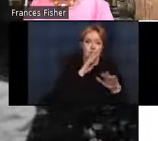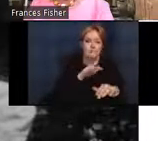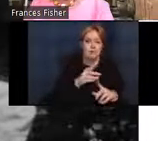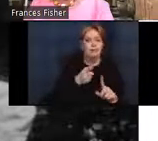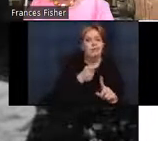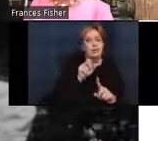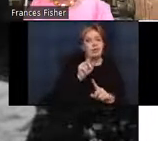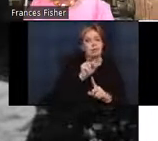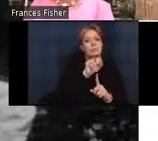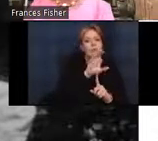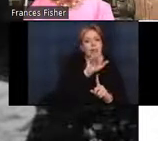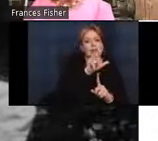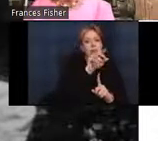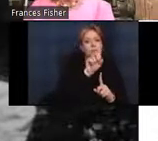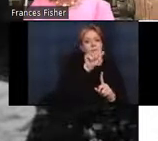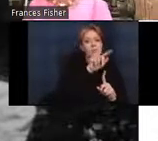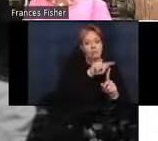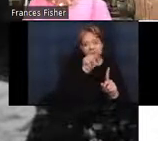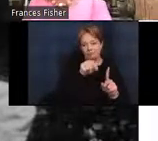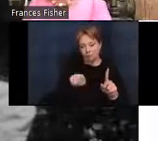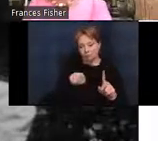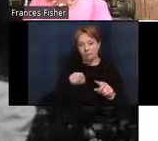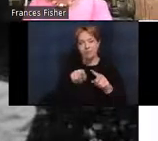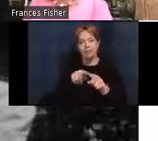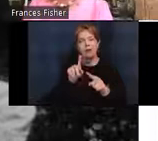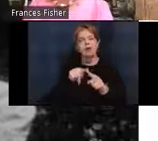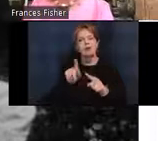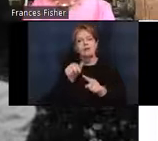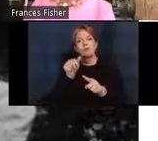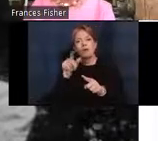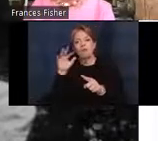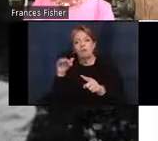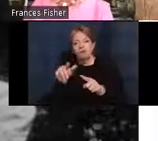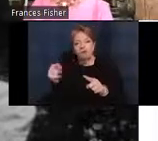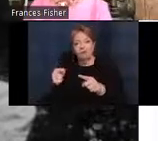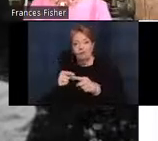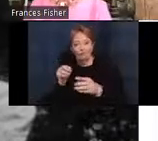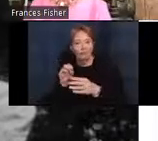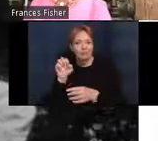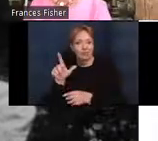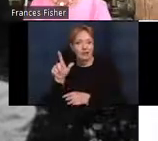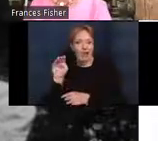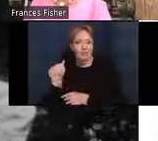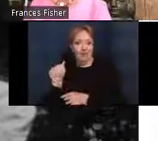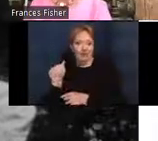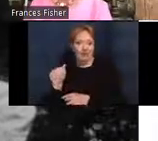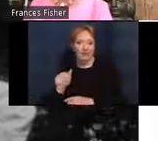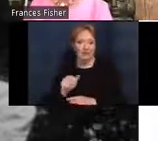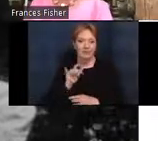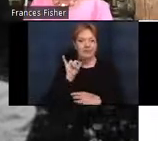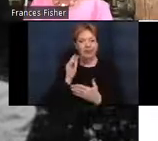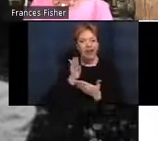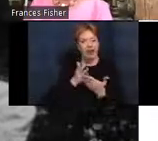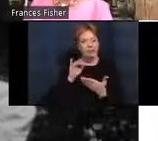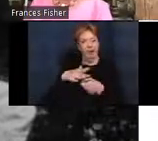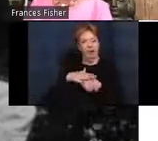to the Cahaba River in Selma. And they call that part of Alabama the